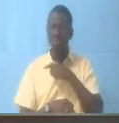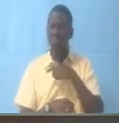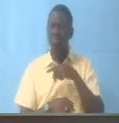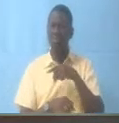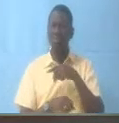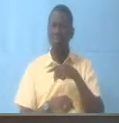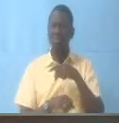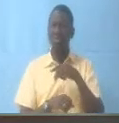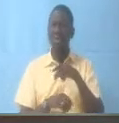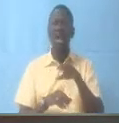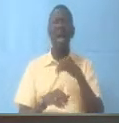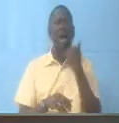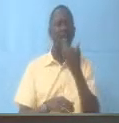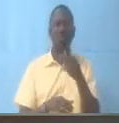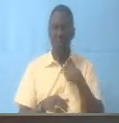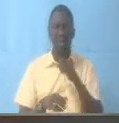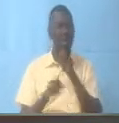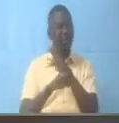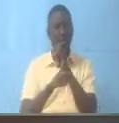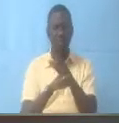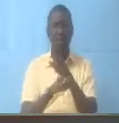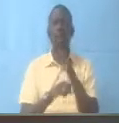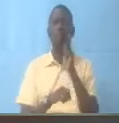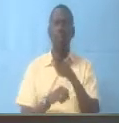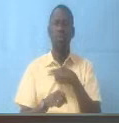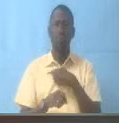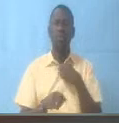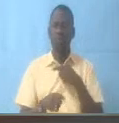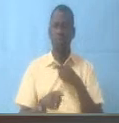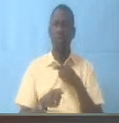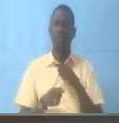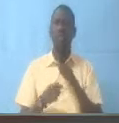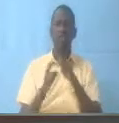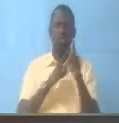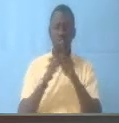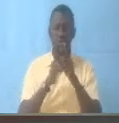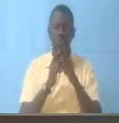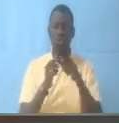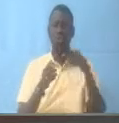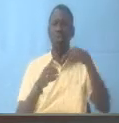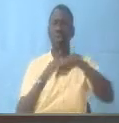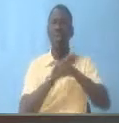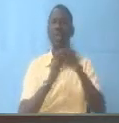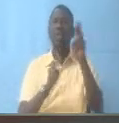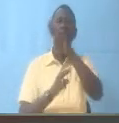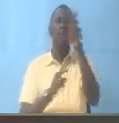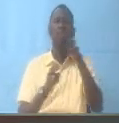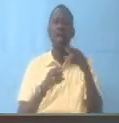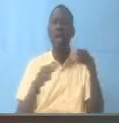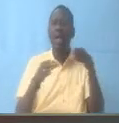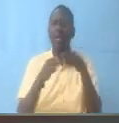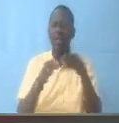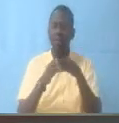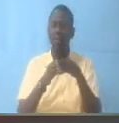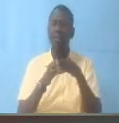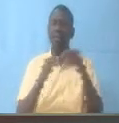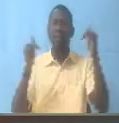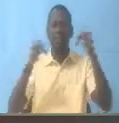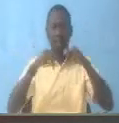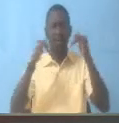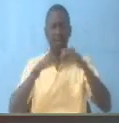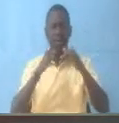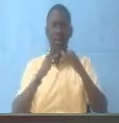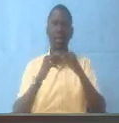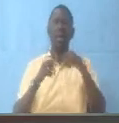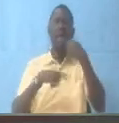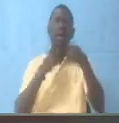papers dealing with some of the issues raised. moom nag sàkkuwutoon nag suma yeddeef ci loolu waaye nag